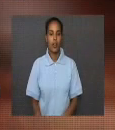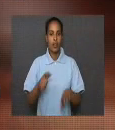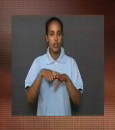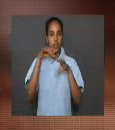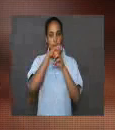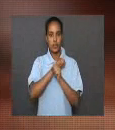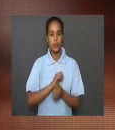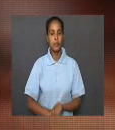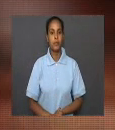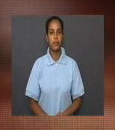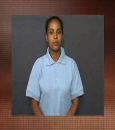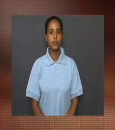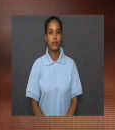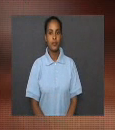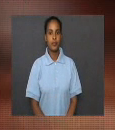Time's up.